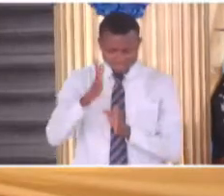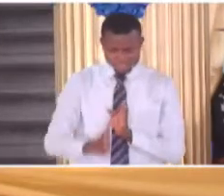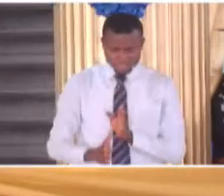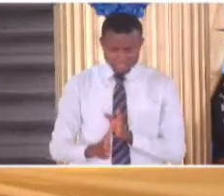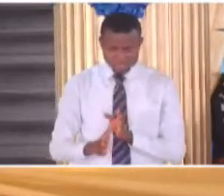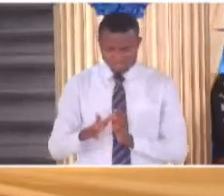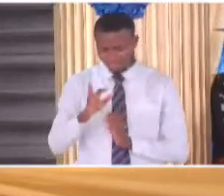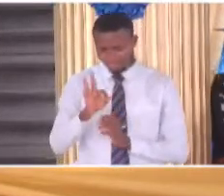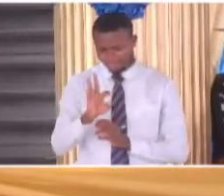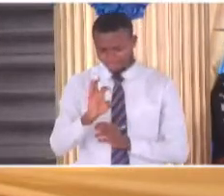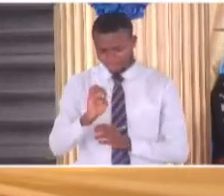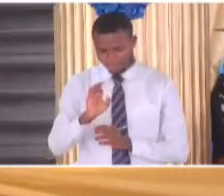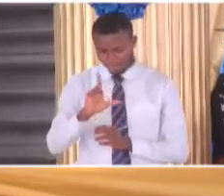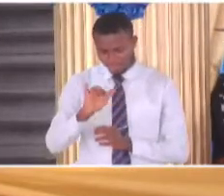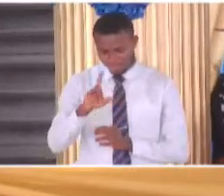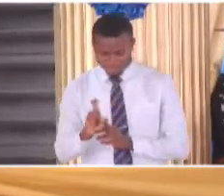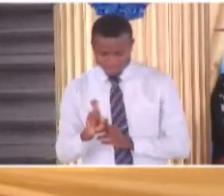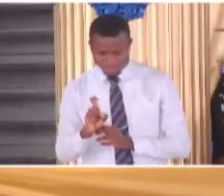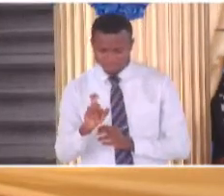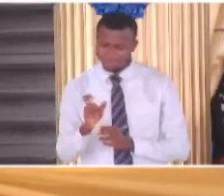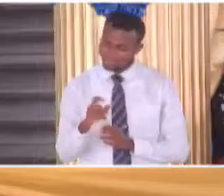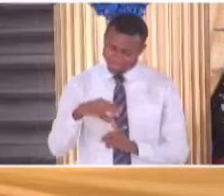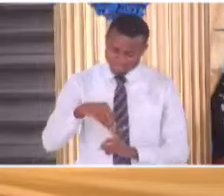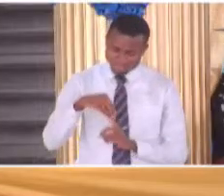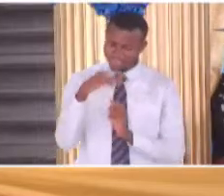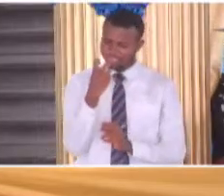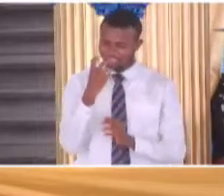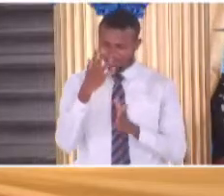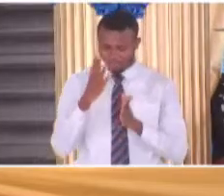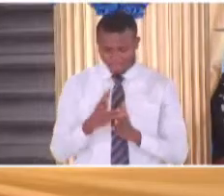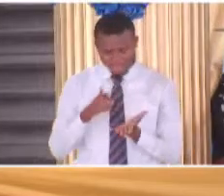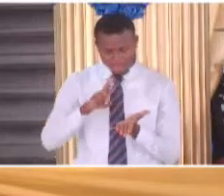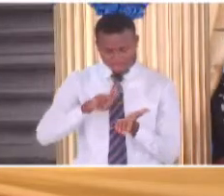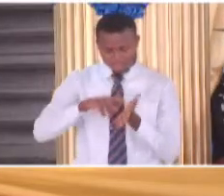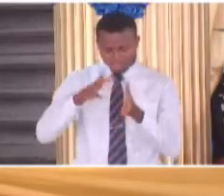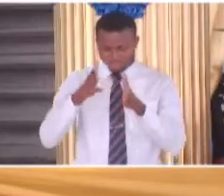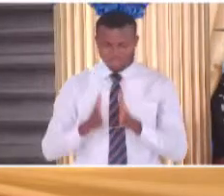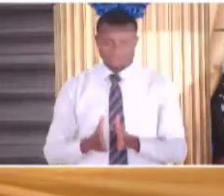Asante, guest speaker, registrar,